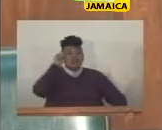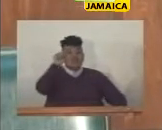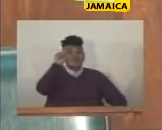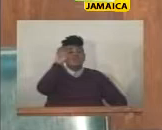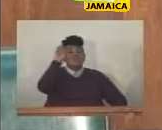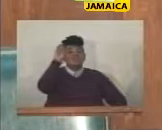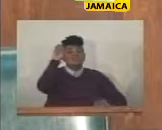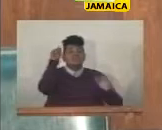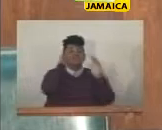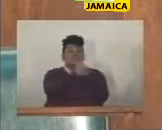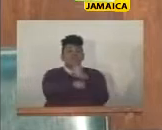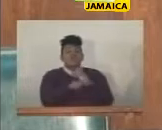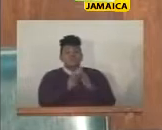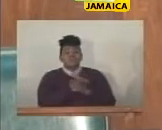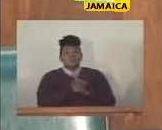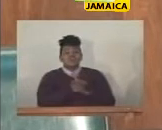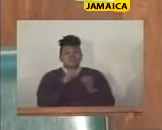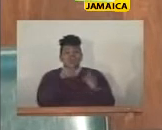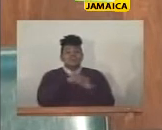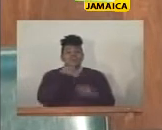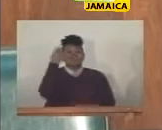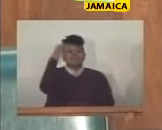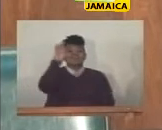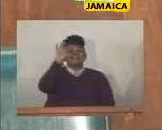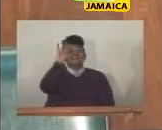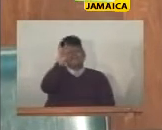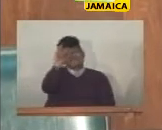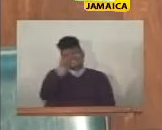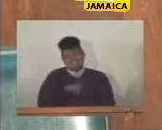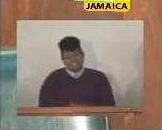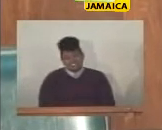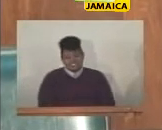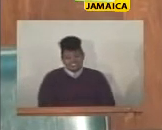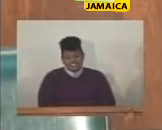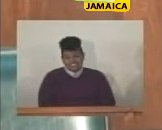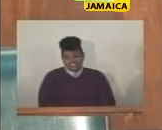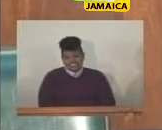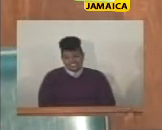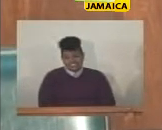150 murders in 1976.